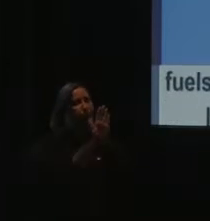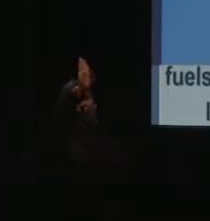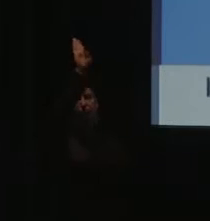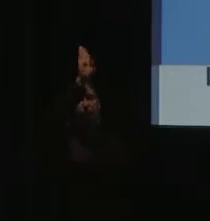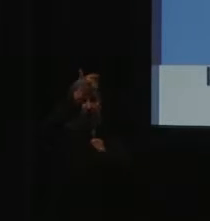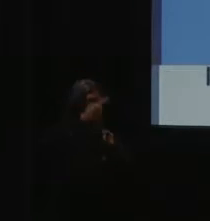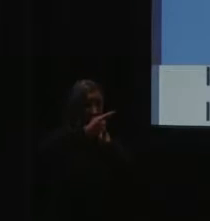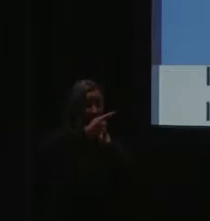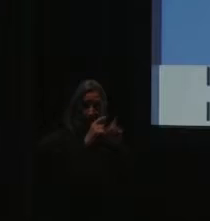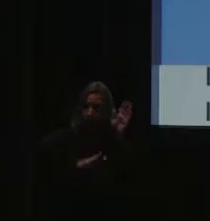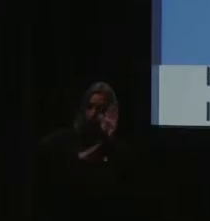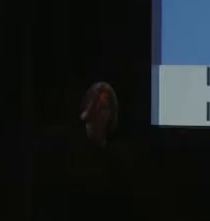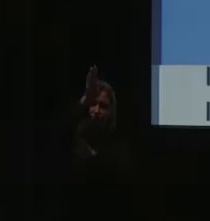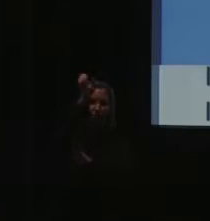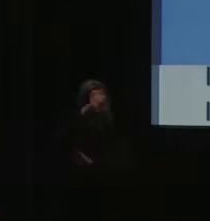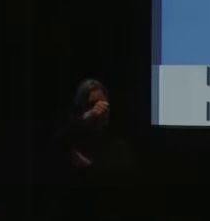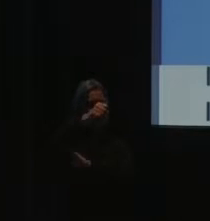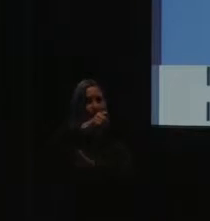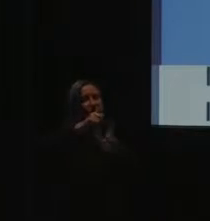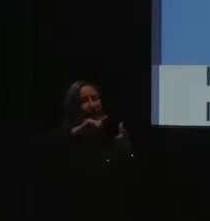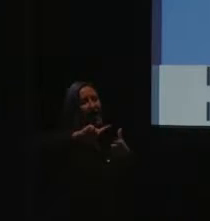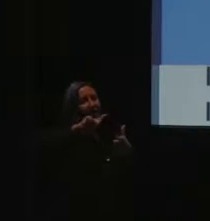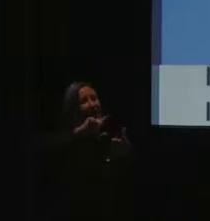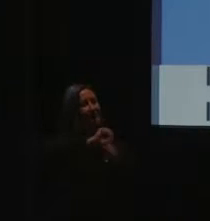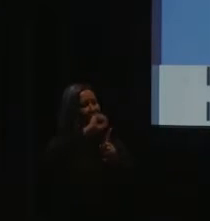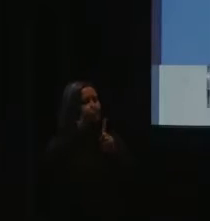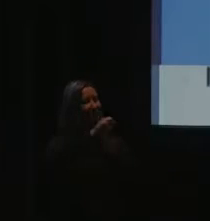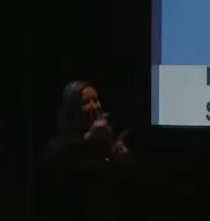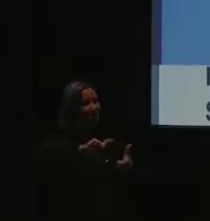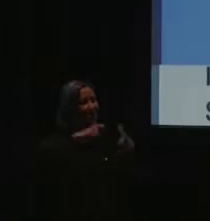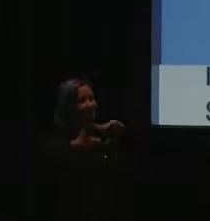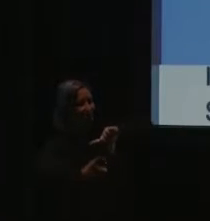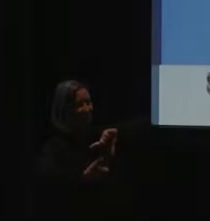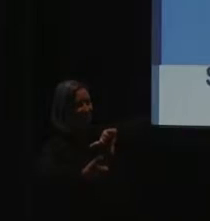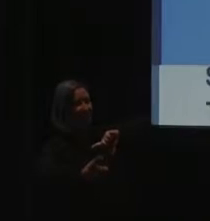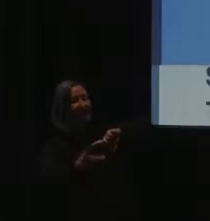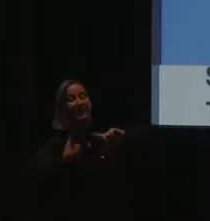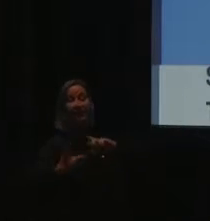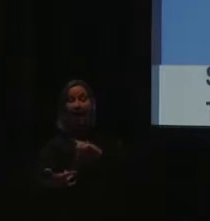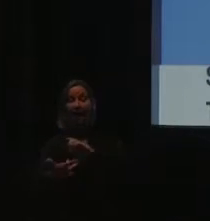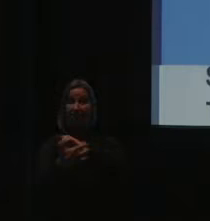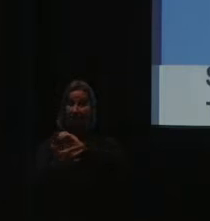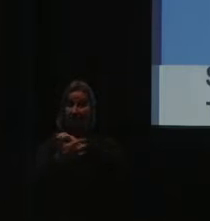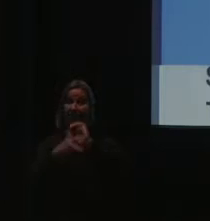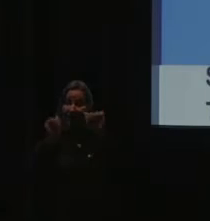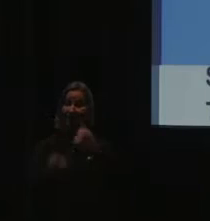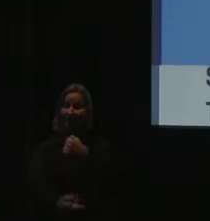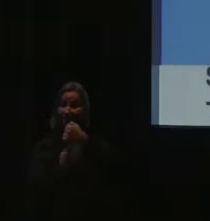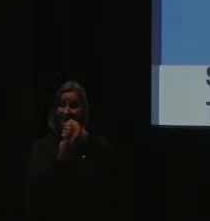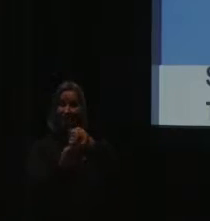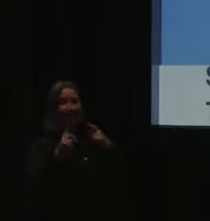putting their thumbs up. Right. So that's the paradox. The paradox is that an efficient technology can save, but it